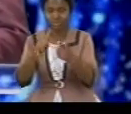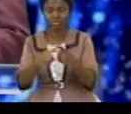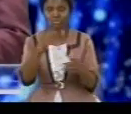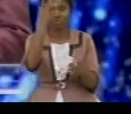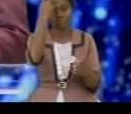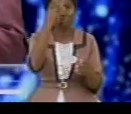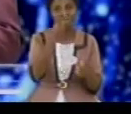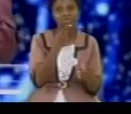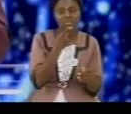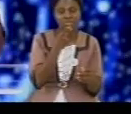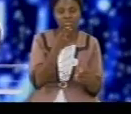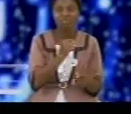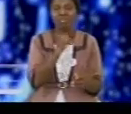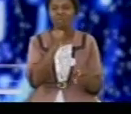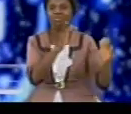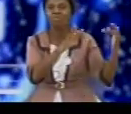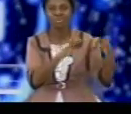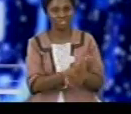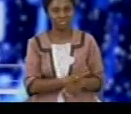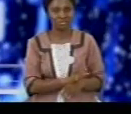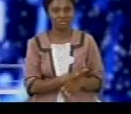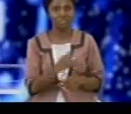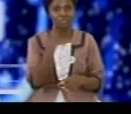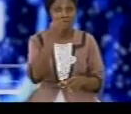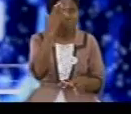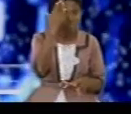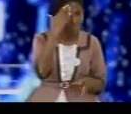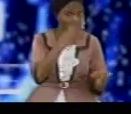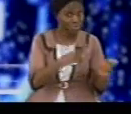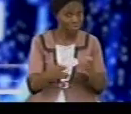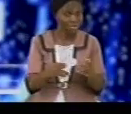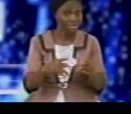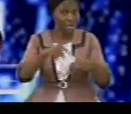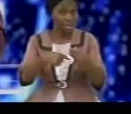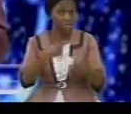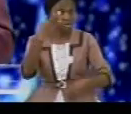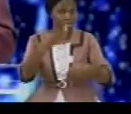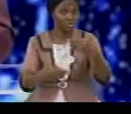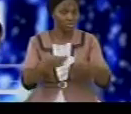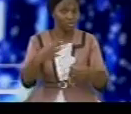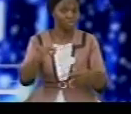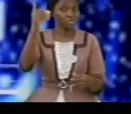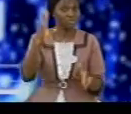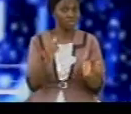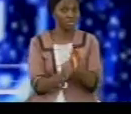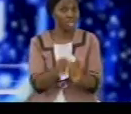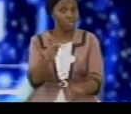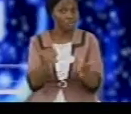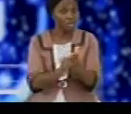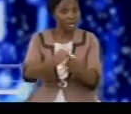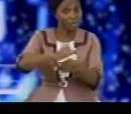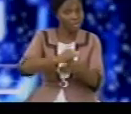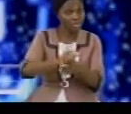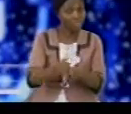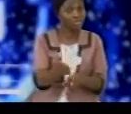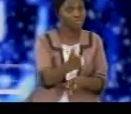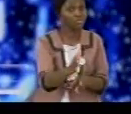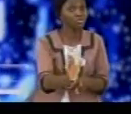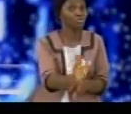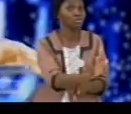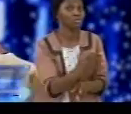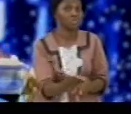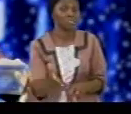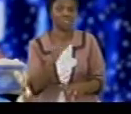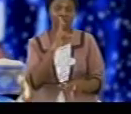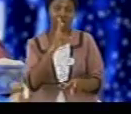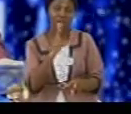unmerciful, who knowing the judgment of God, that they which commit such things are worthy of death, not only do the same,